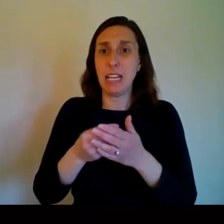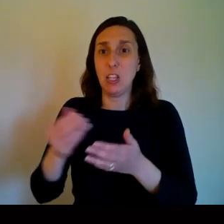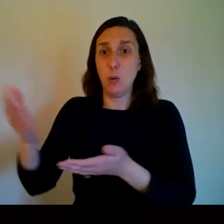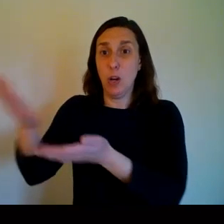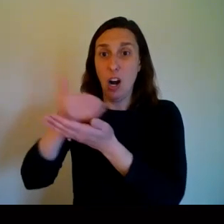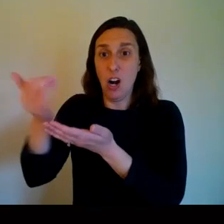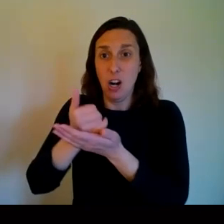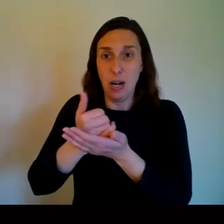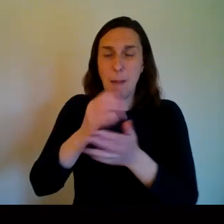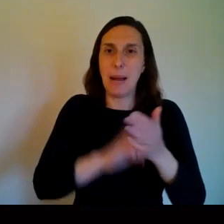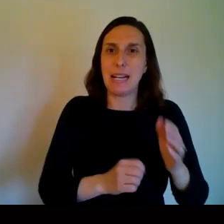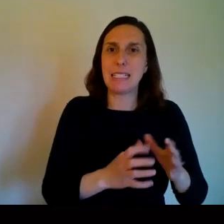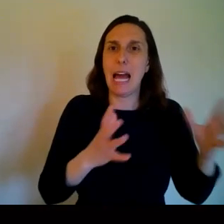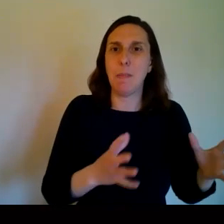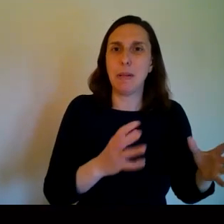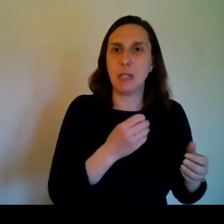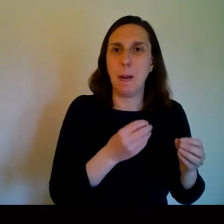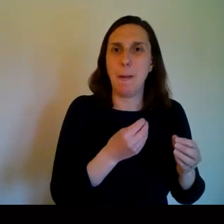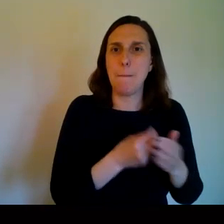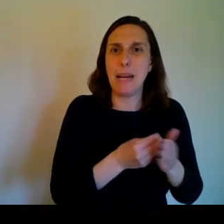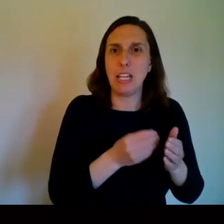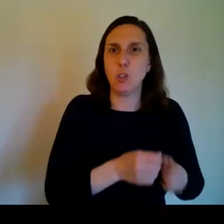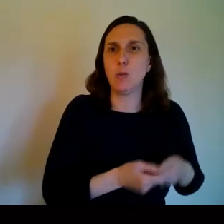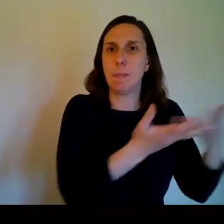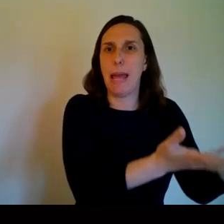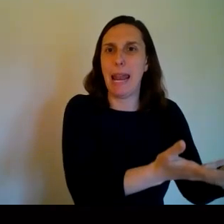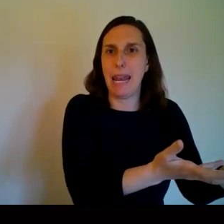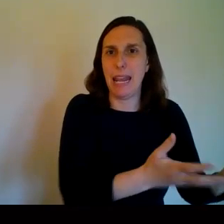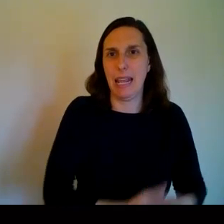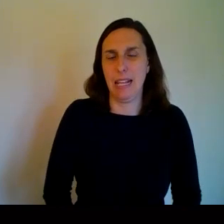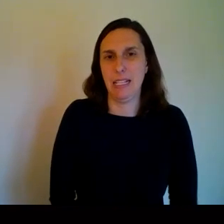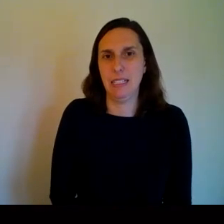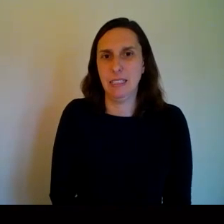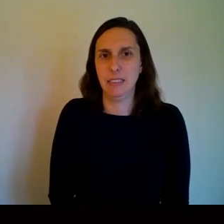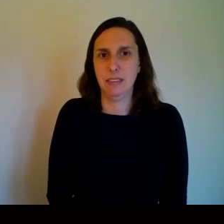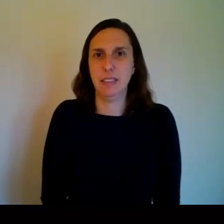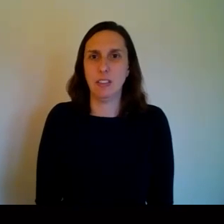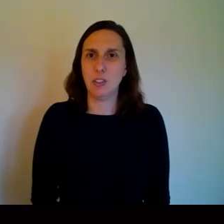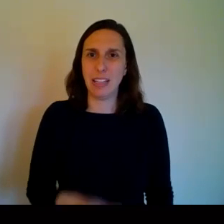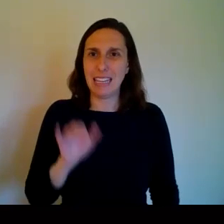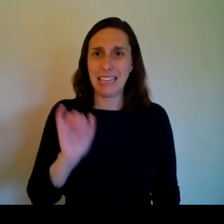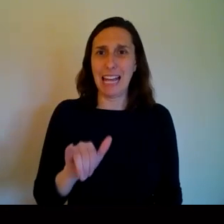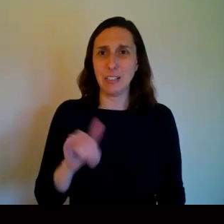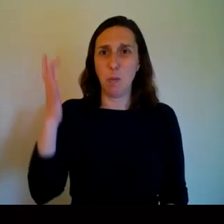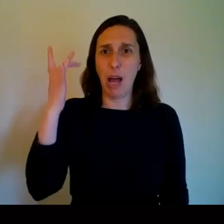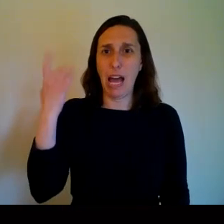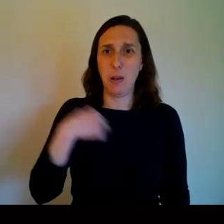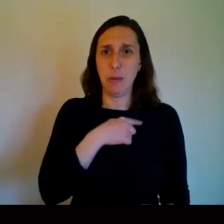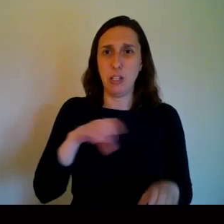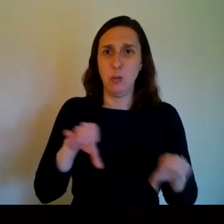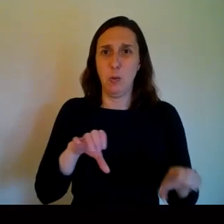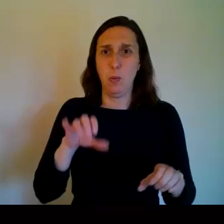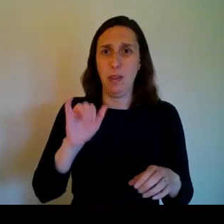And that becomes the nature of this thing. That's why we do these